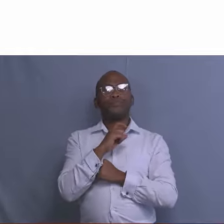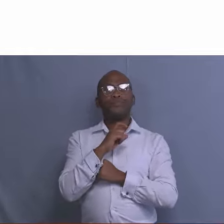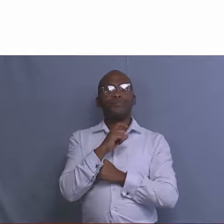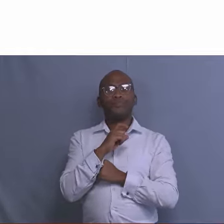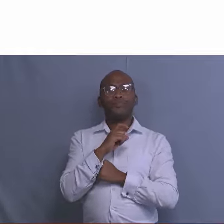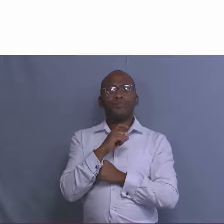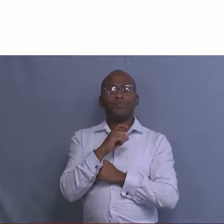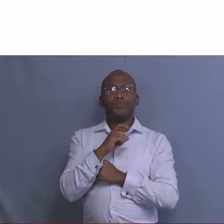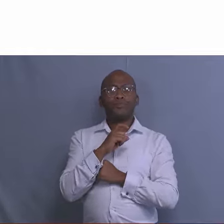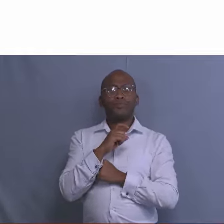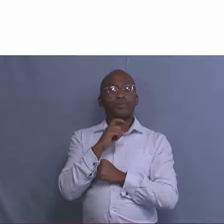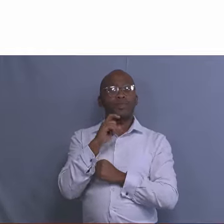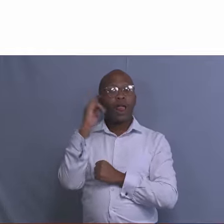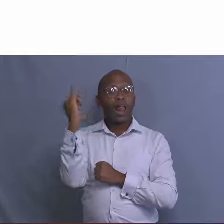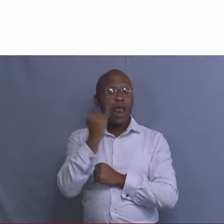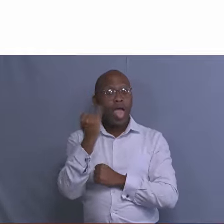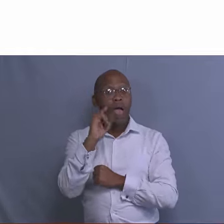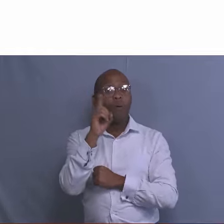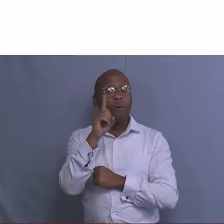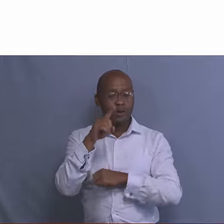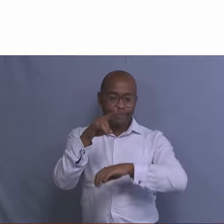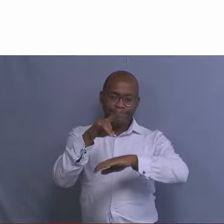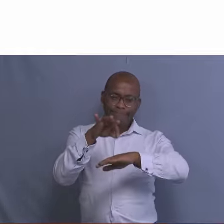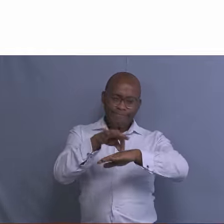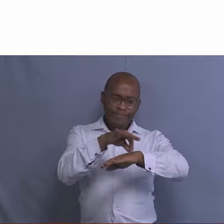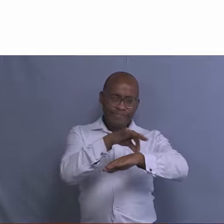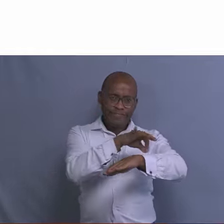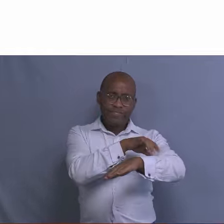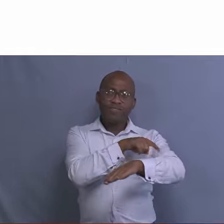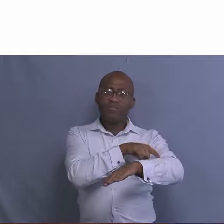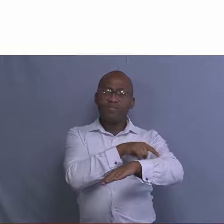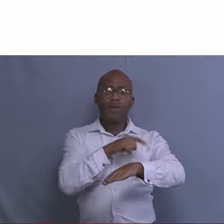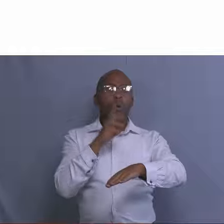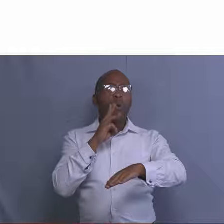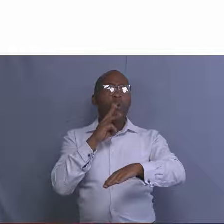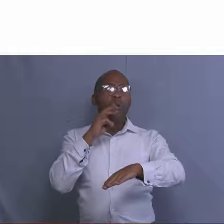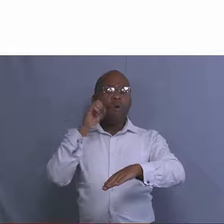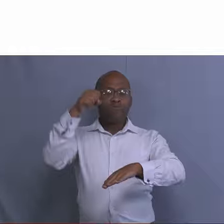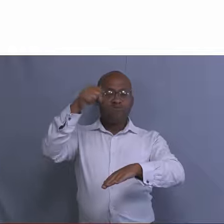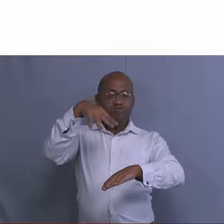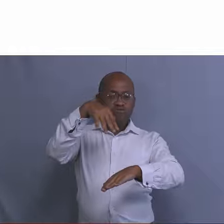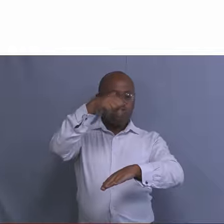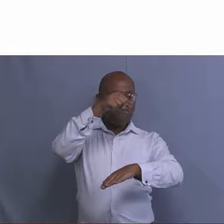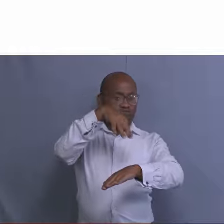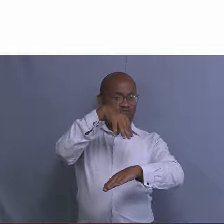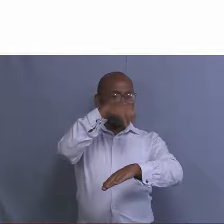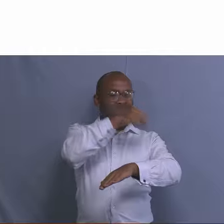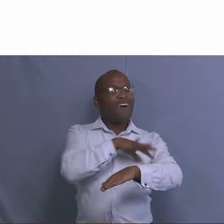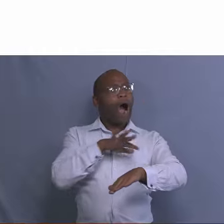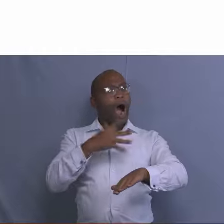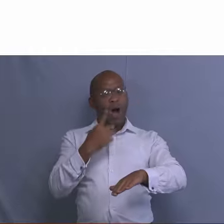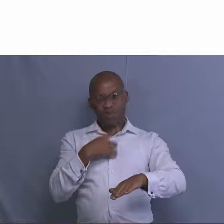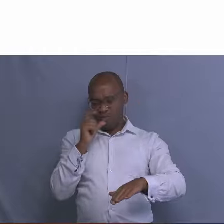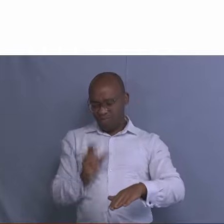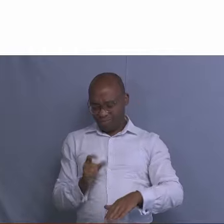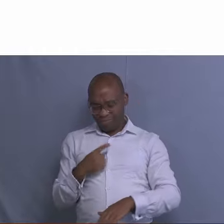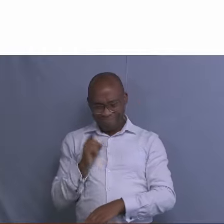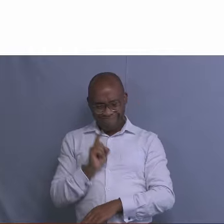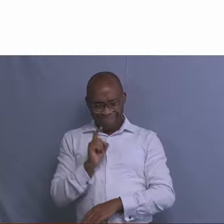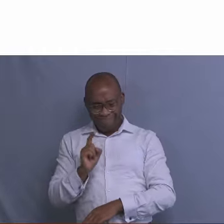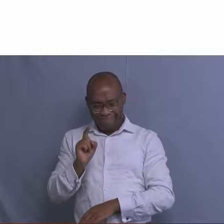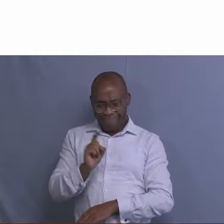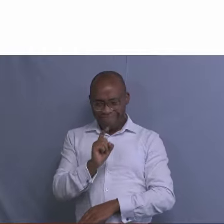crop production, in the case of crops. Okay, so